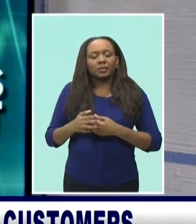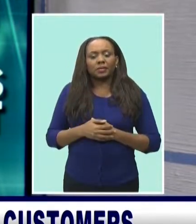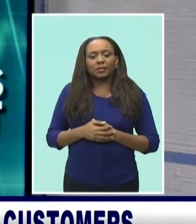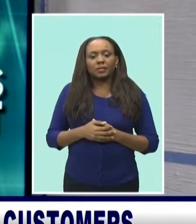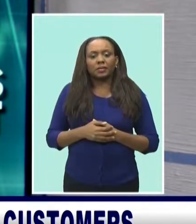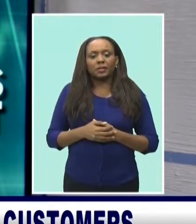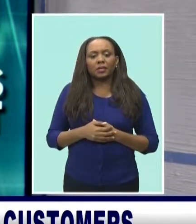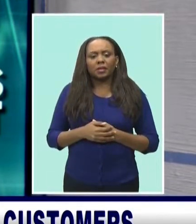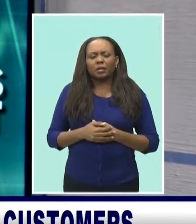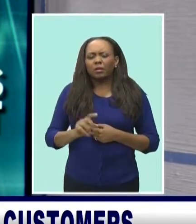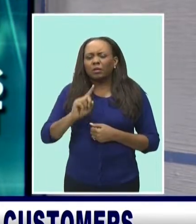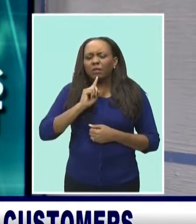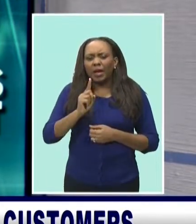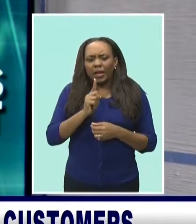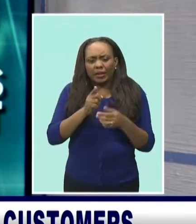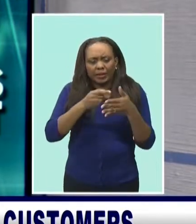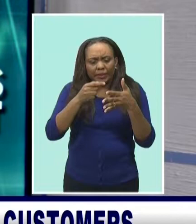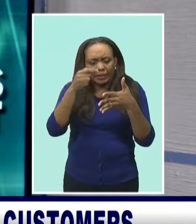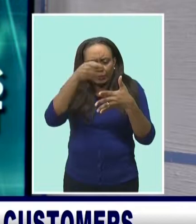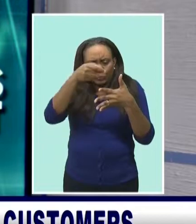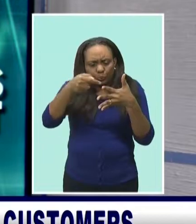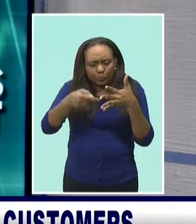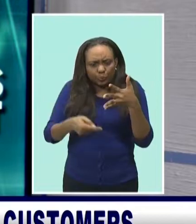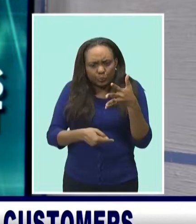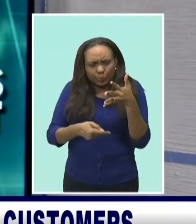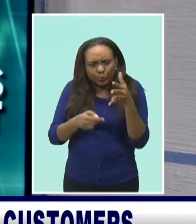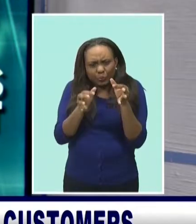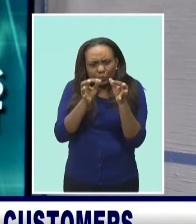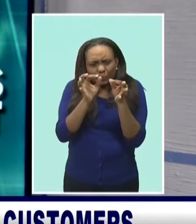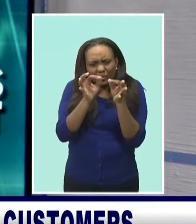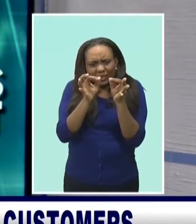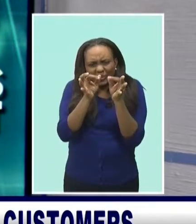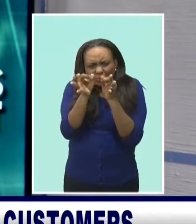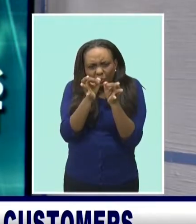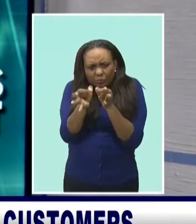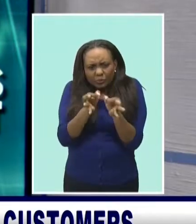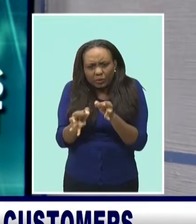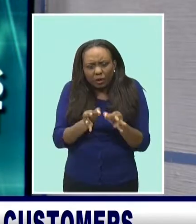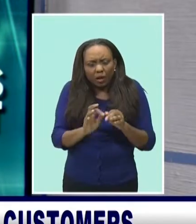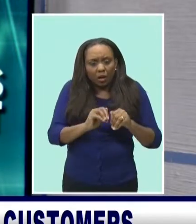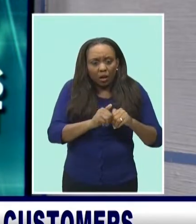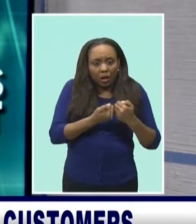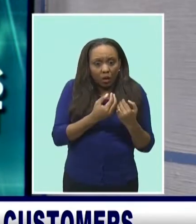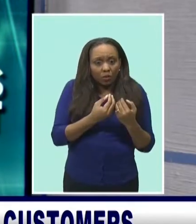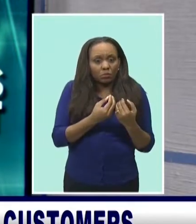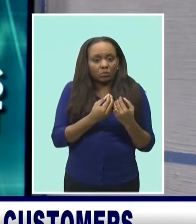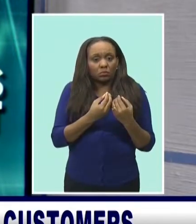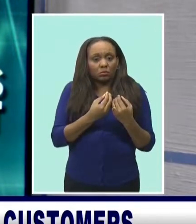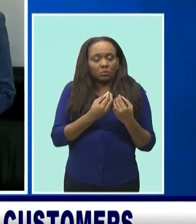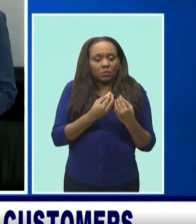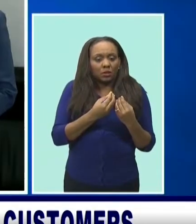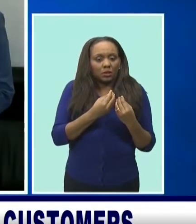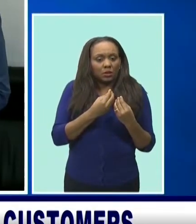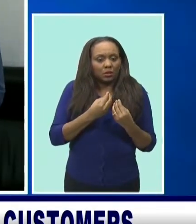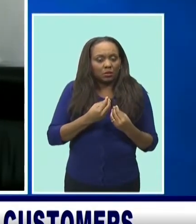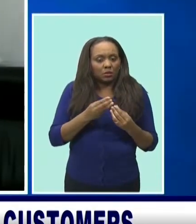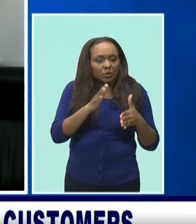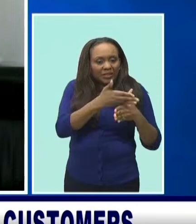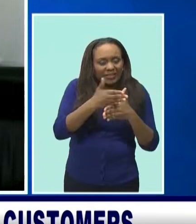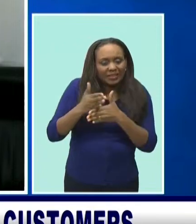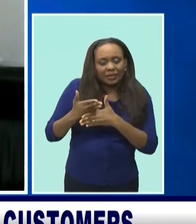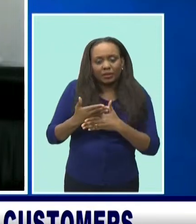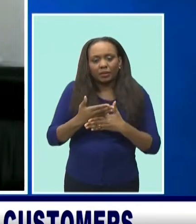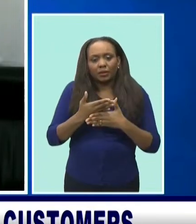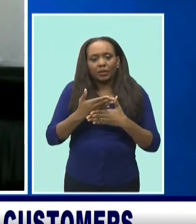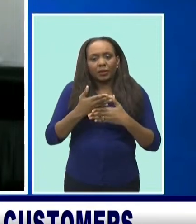says there are very detailed procedures and restrictions on how and when information is disclosed. What are our systems that we